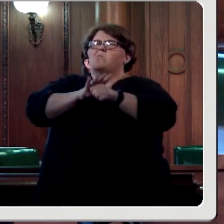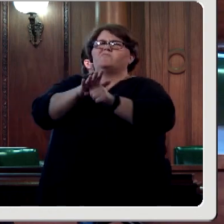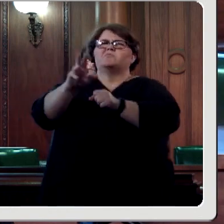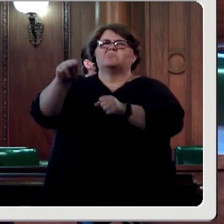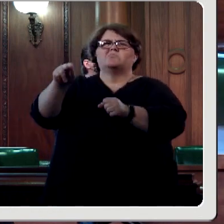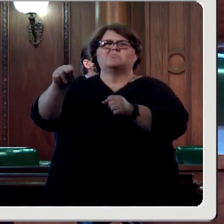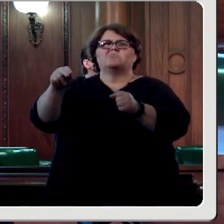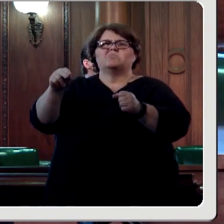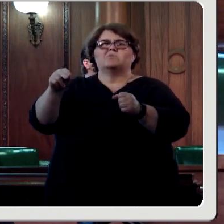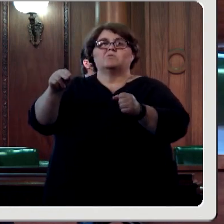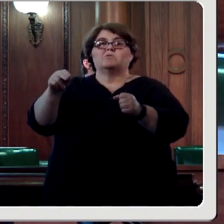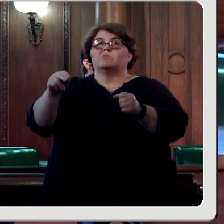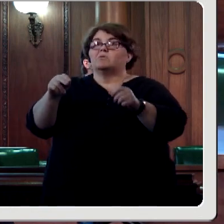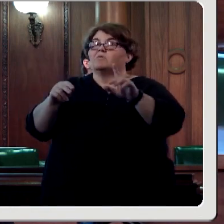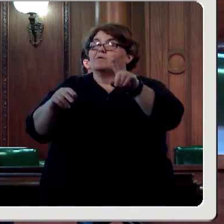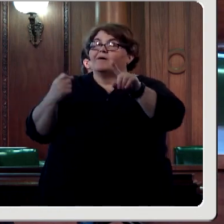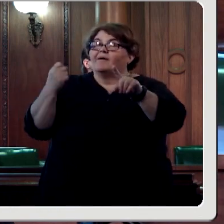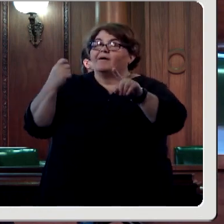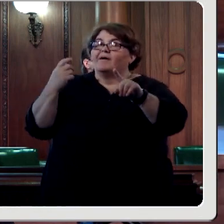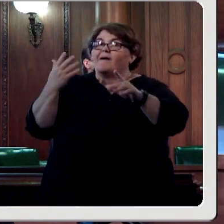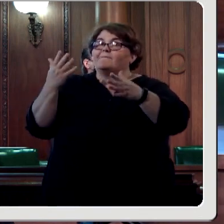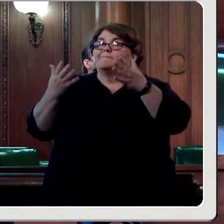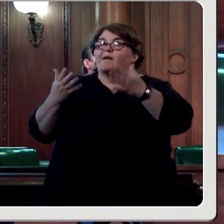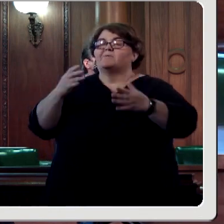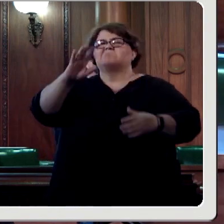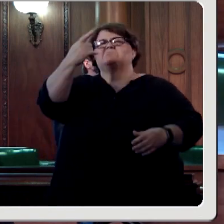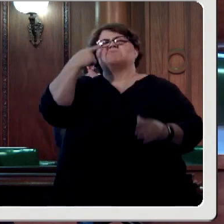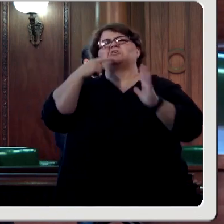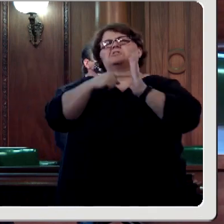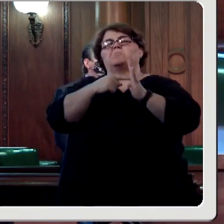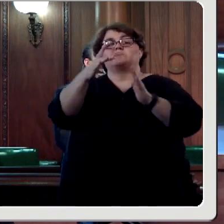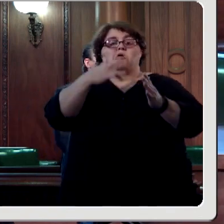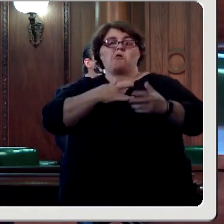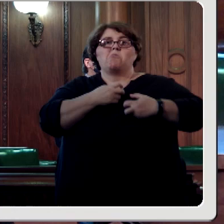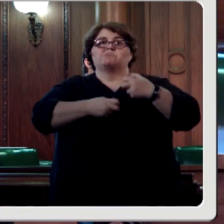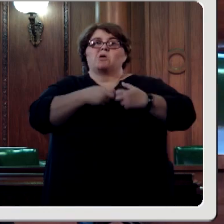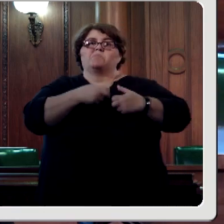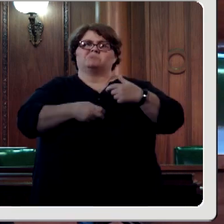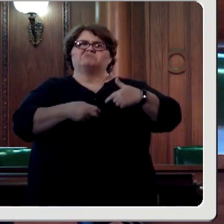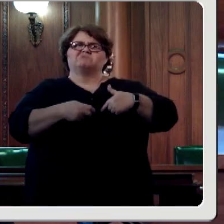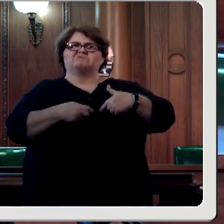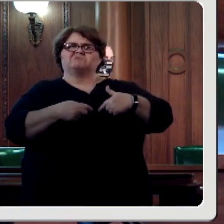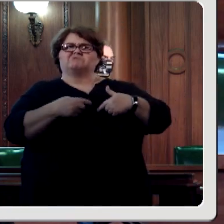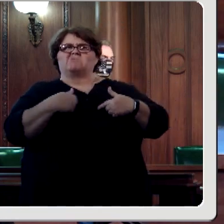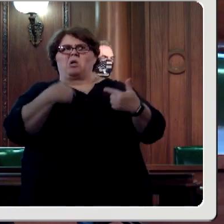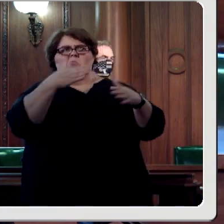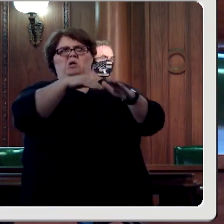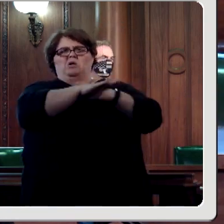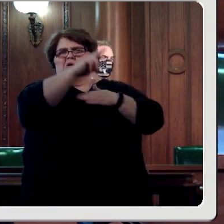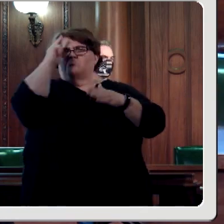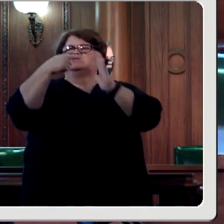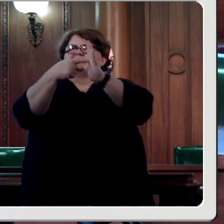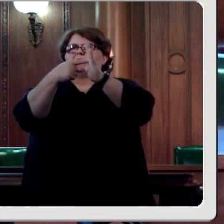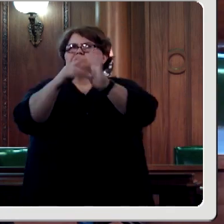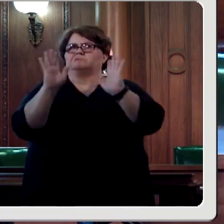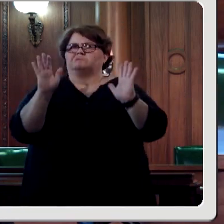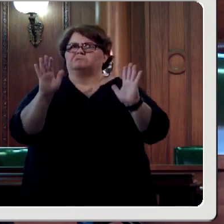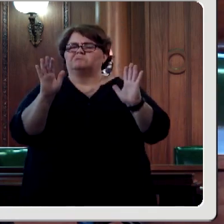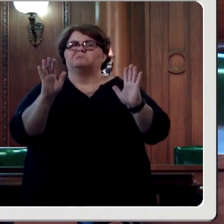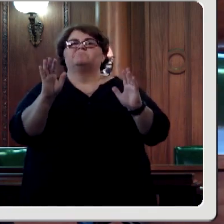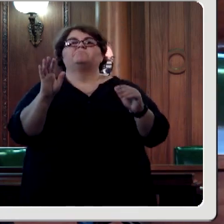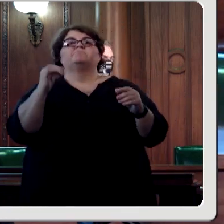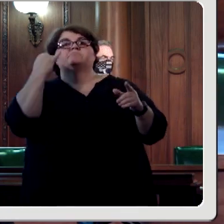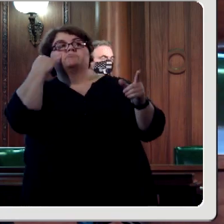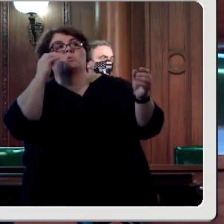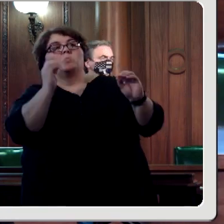maybe indirectly related to COVID through other infections that could, or other illnesses that could have increased